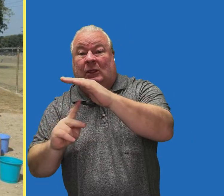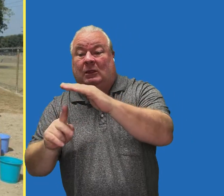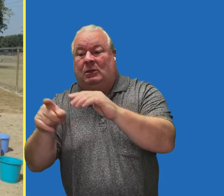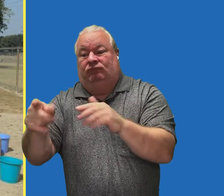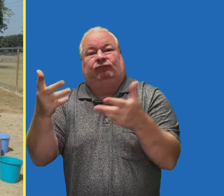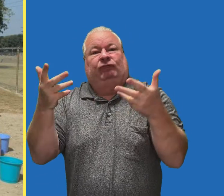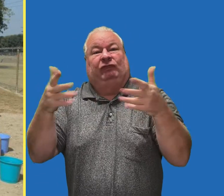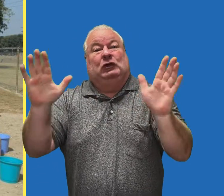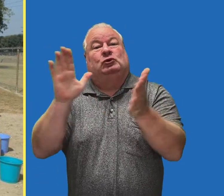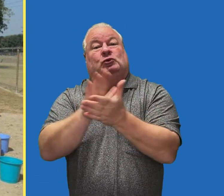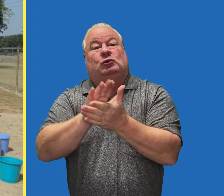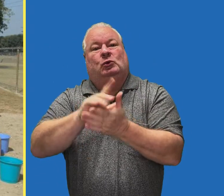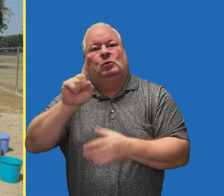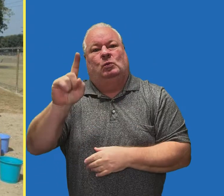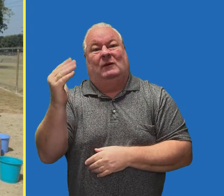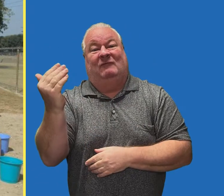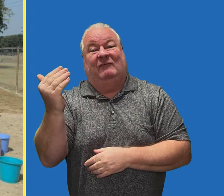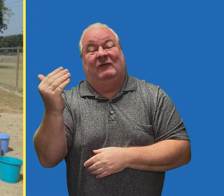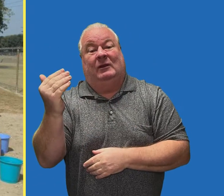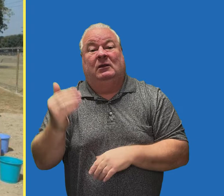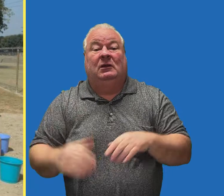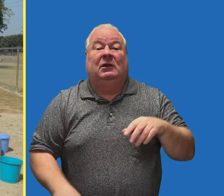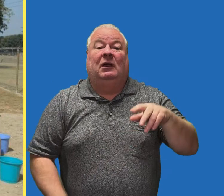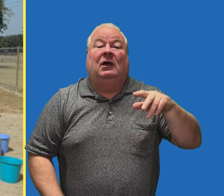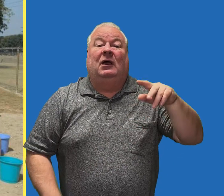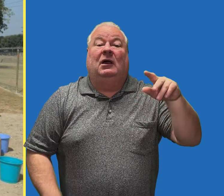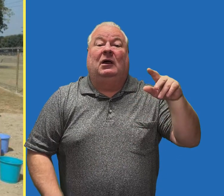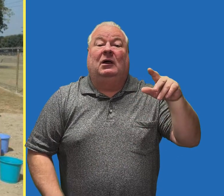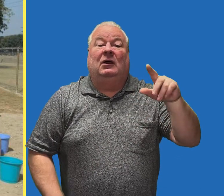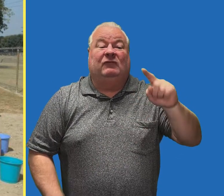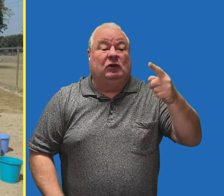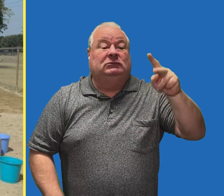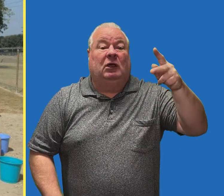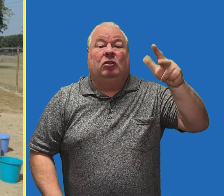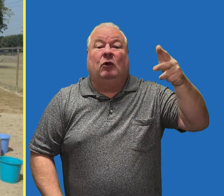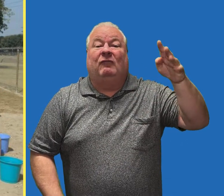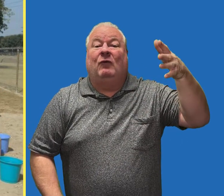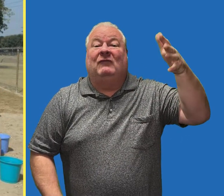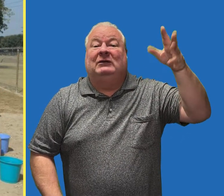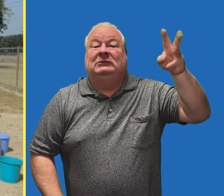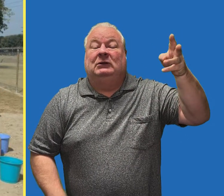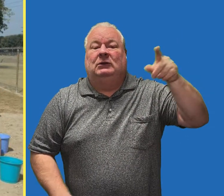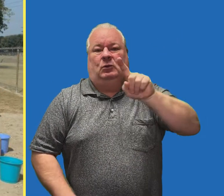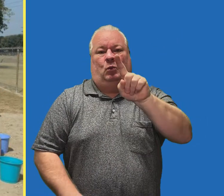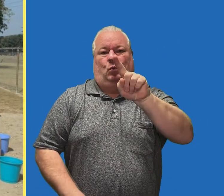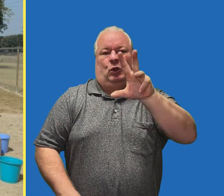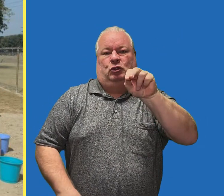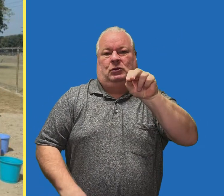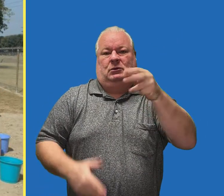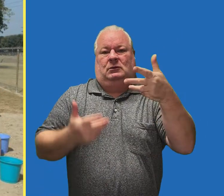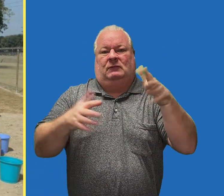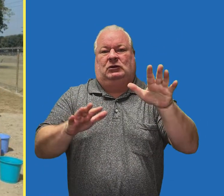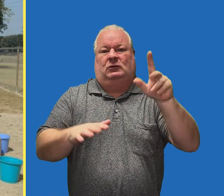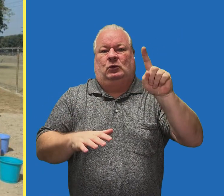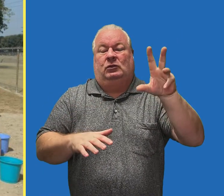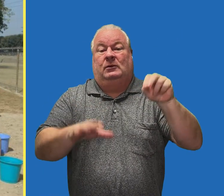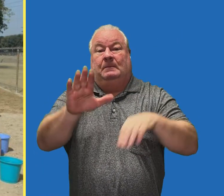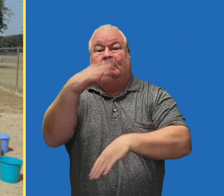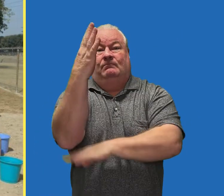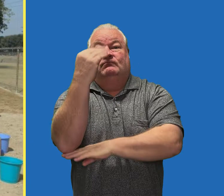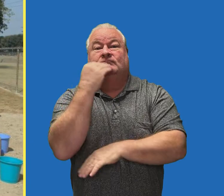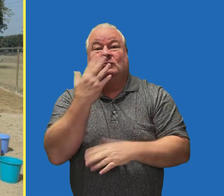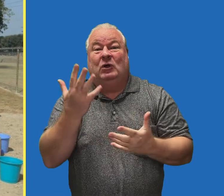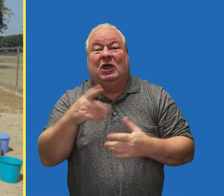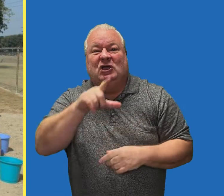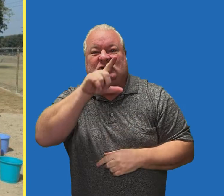kinder, you are released at 1:15. All other grade levels, 1:30. For